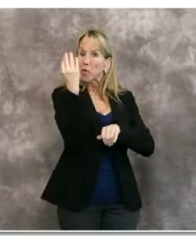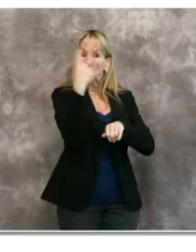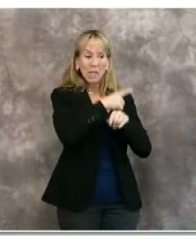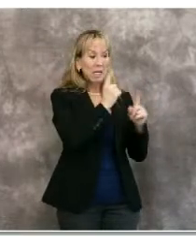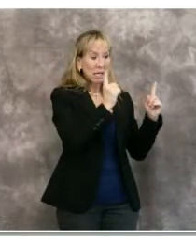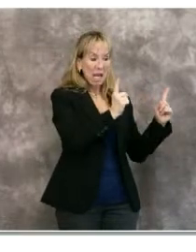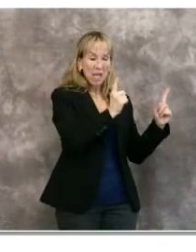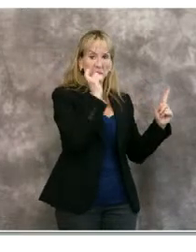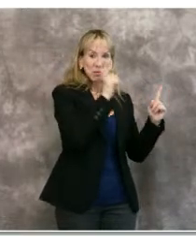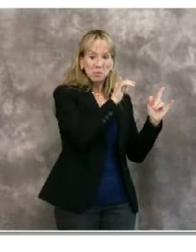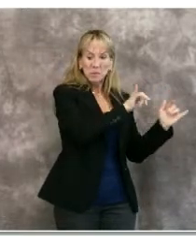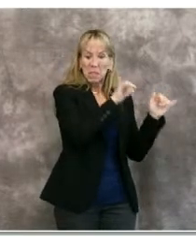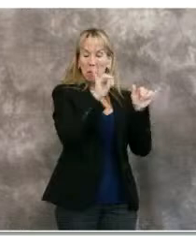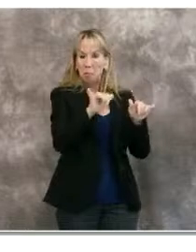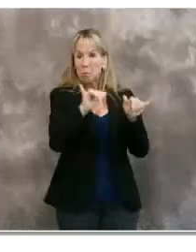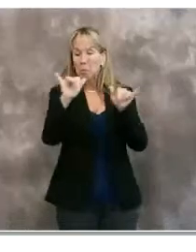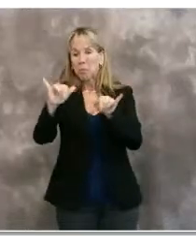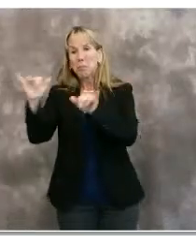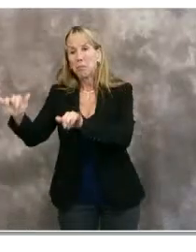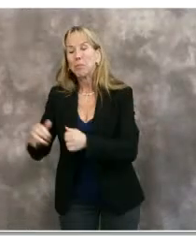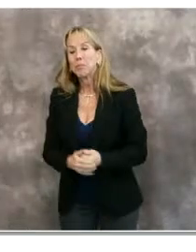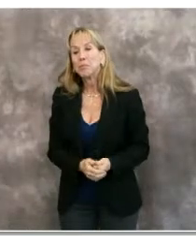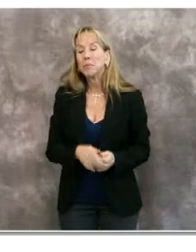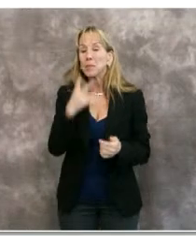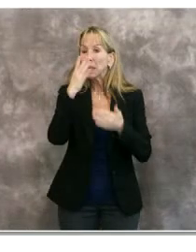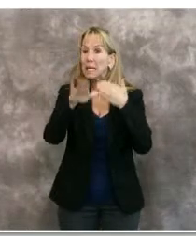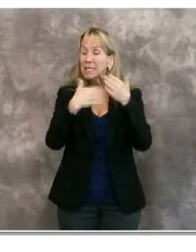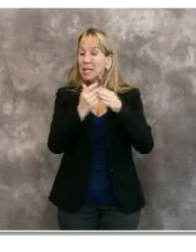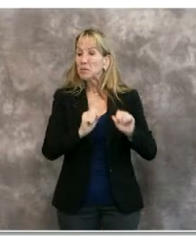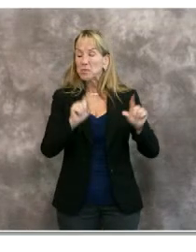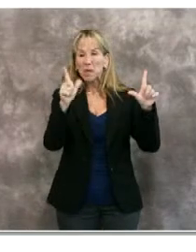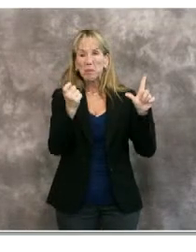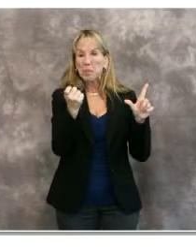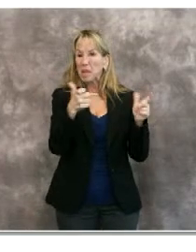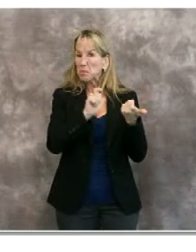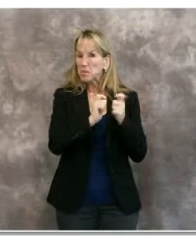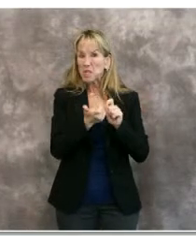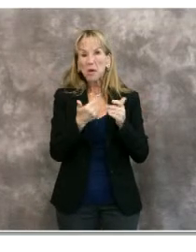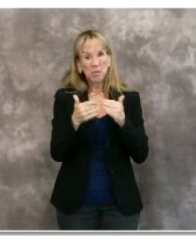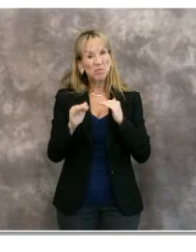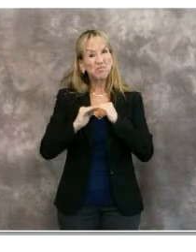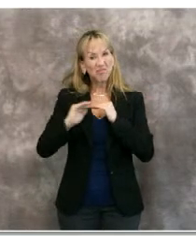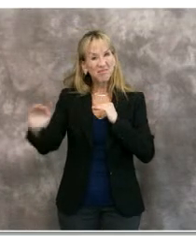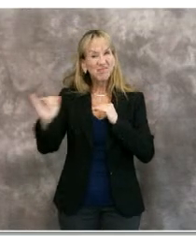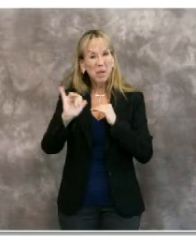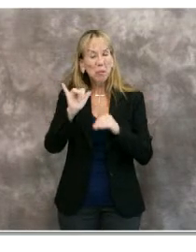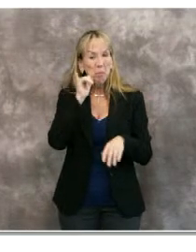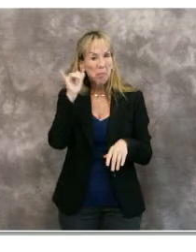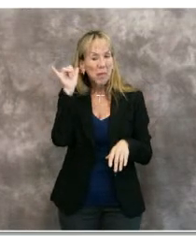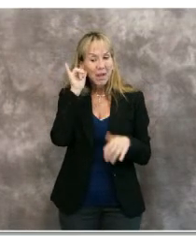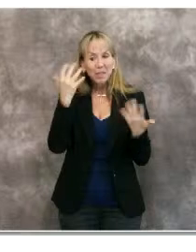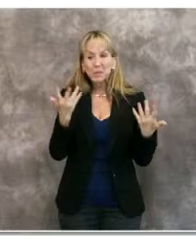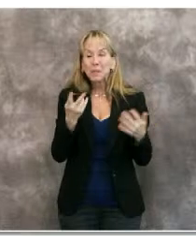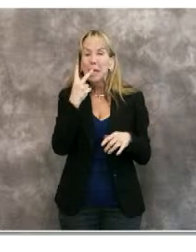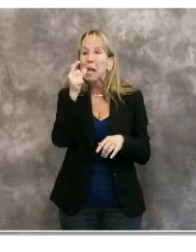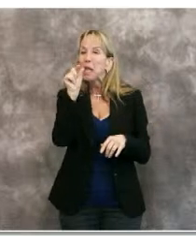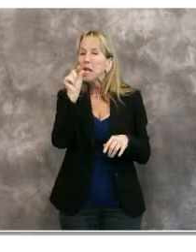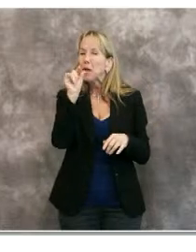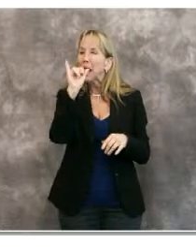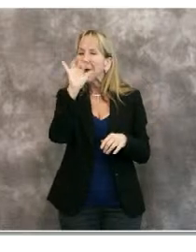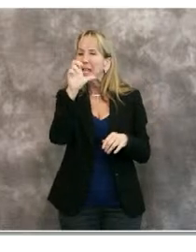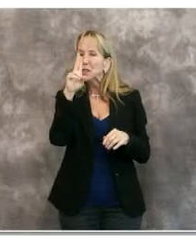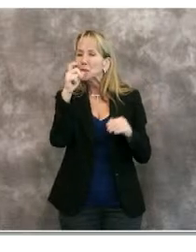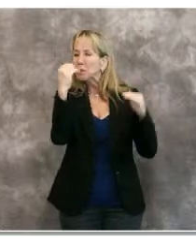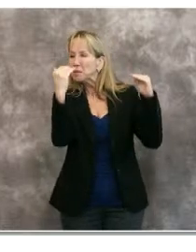there. Going to the next chart, you will see very minor changes holding relatively stable from yesterday. Down a little bit on